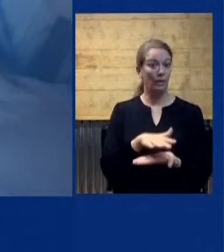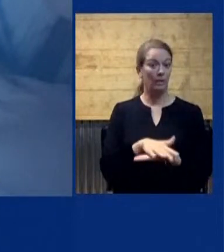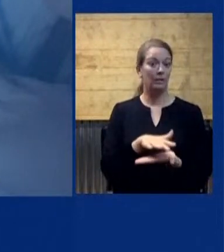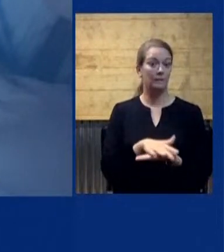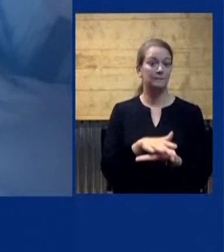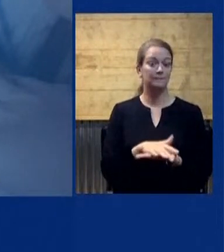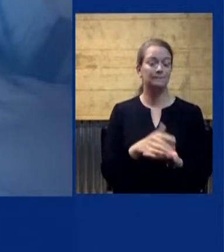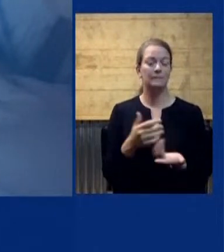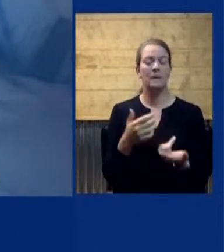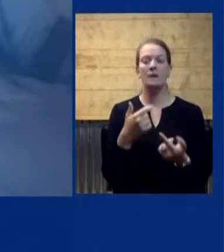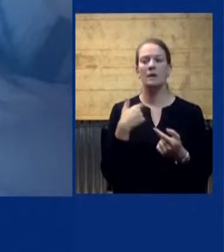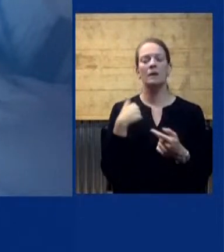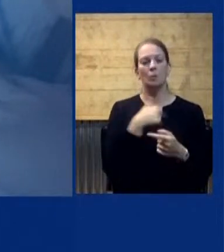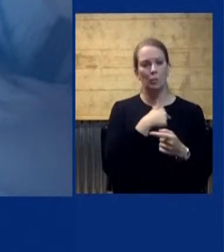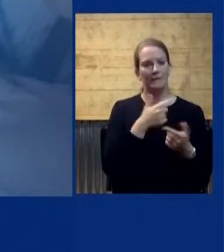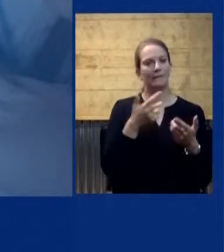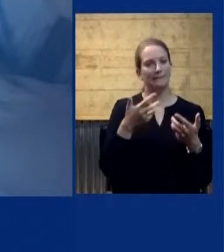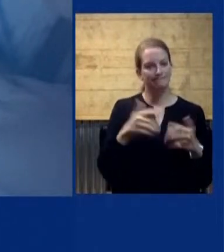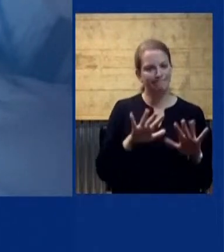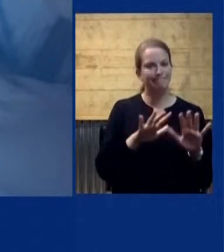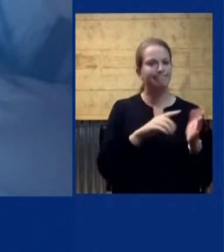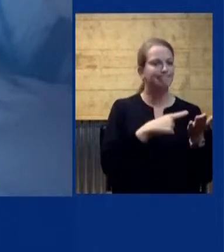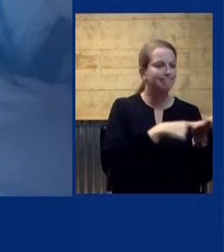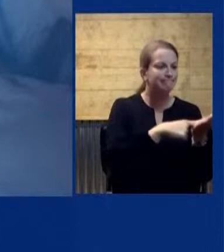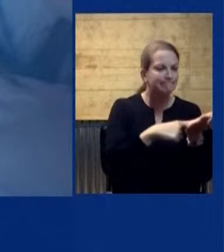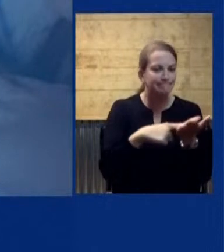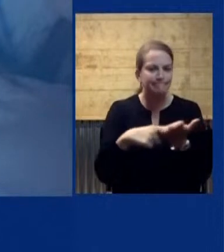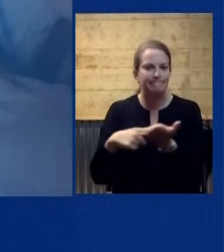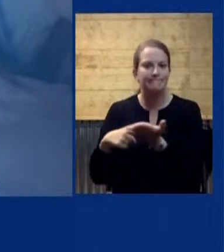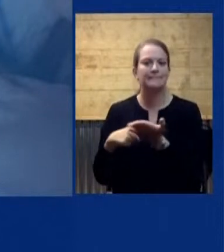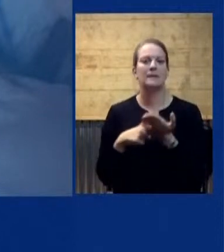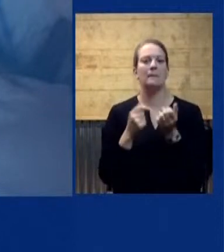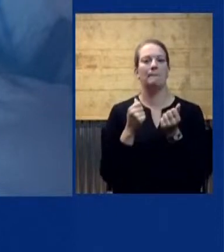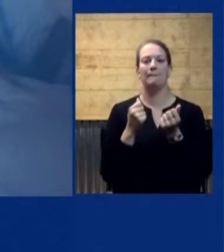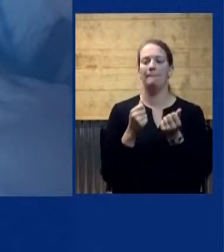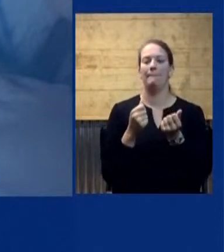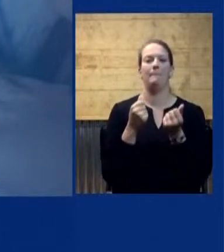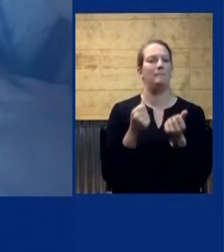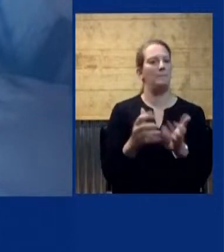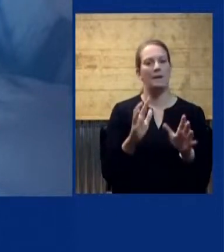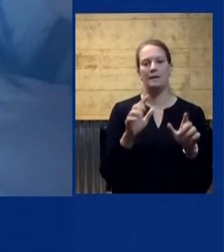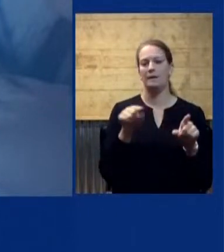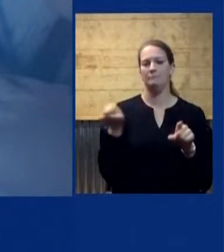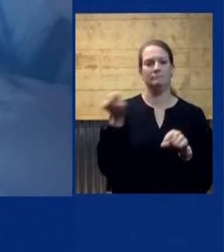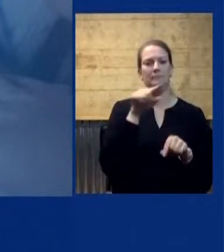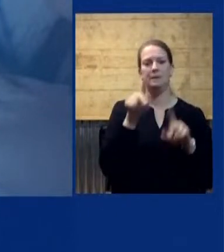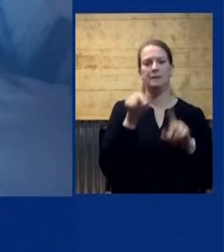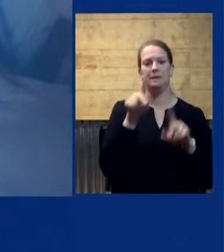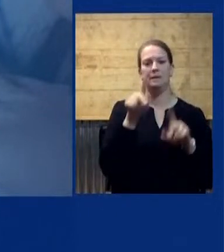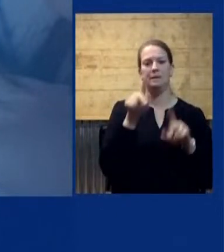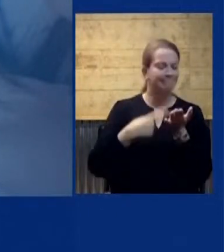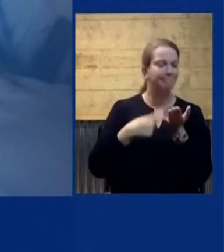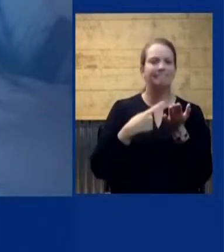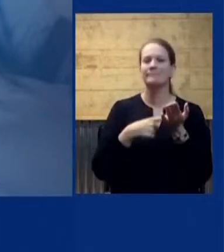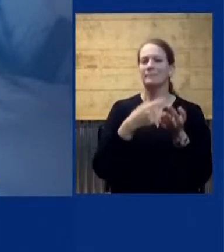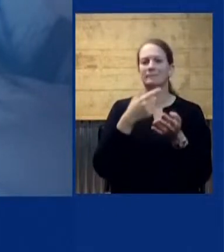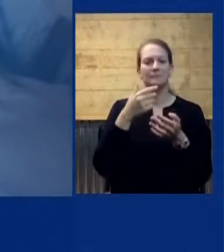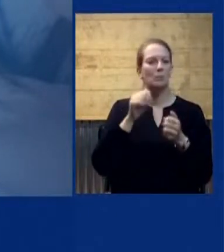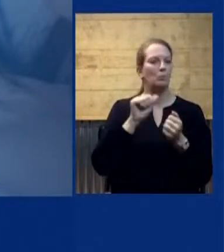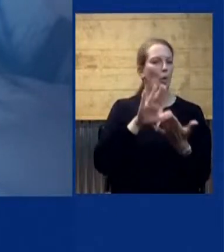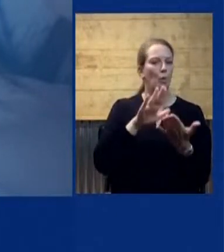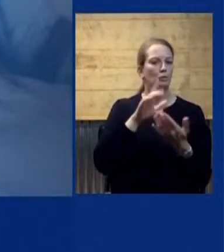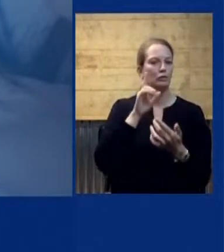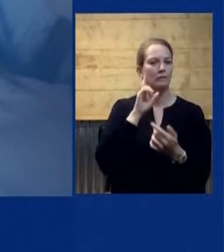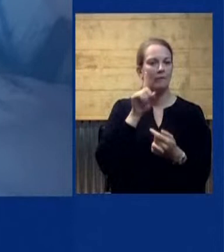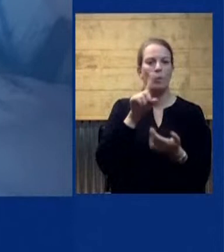stakeholders on guidance on how a school would reopen in September. We have 700